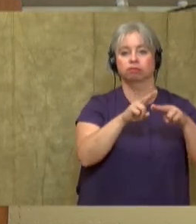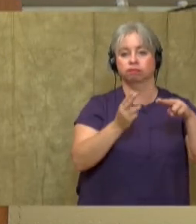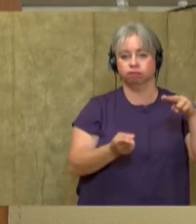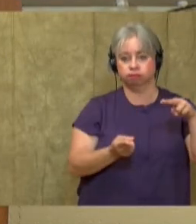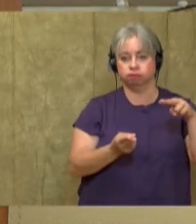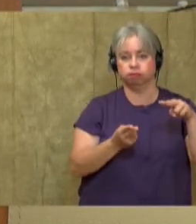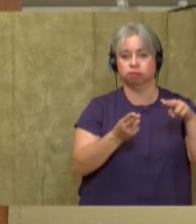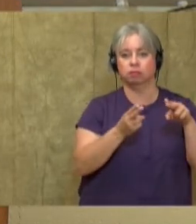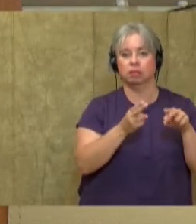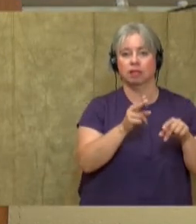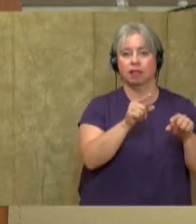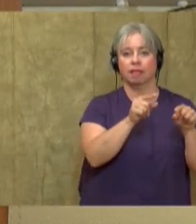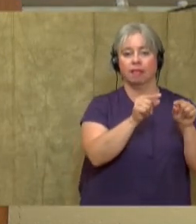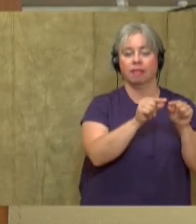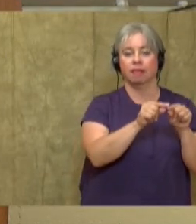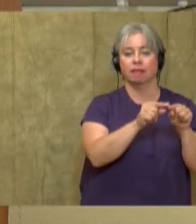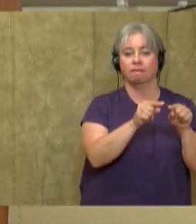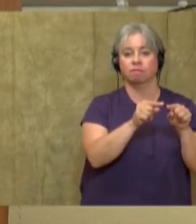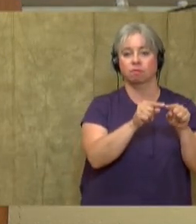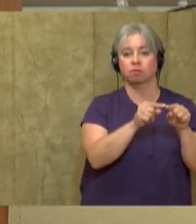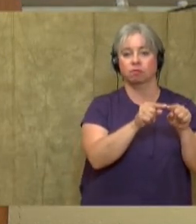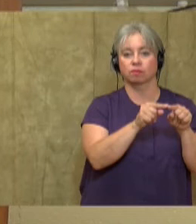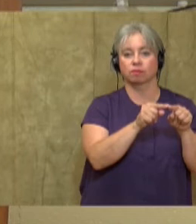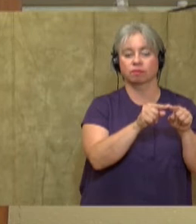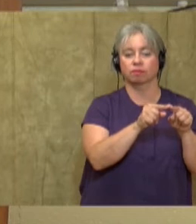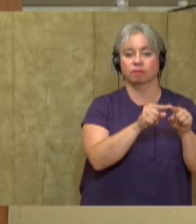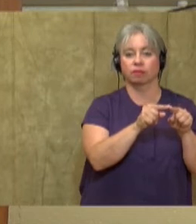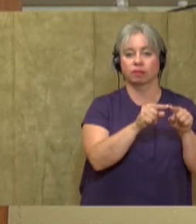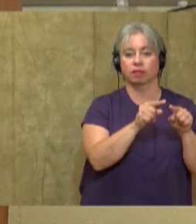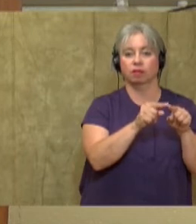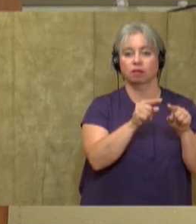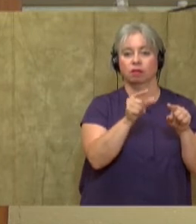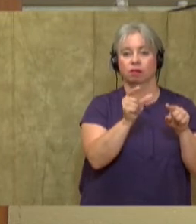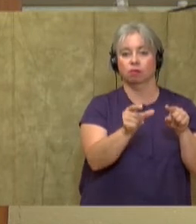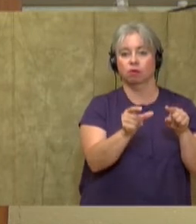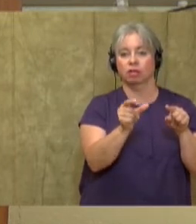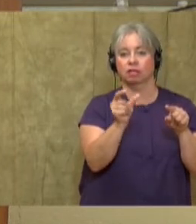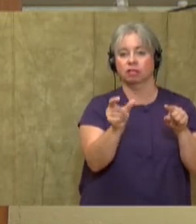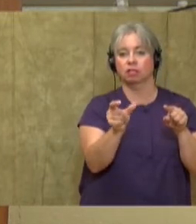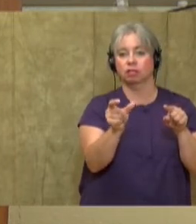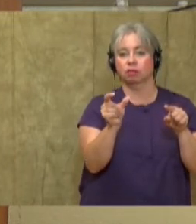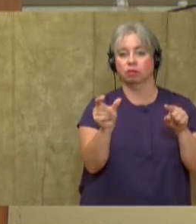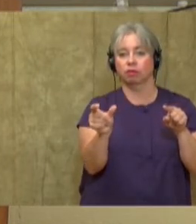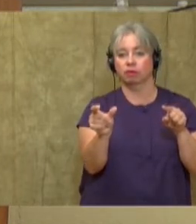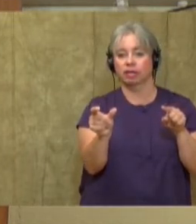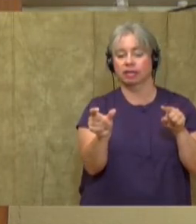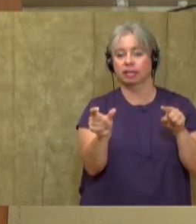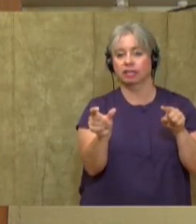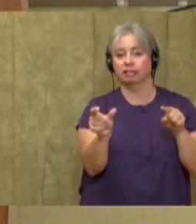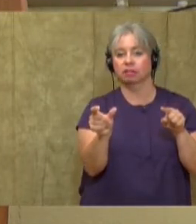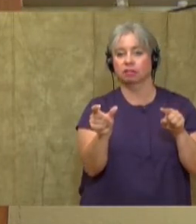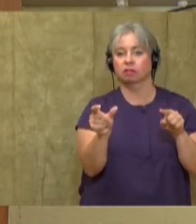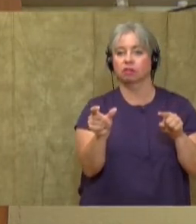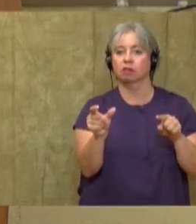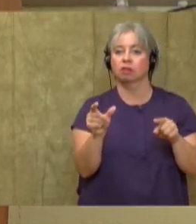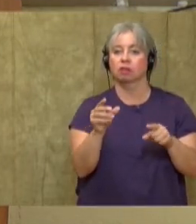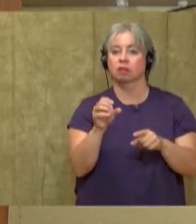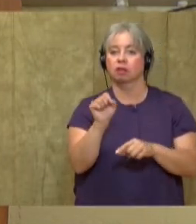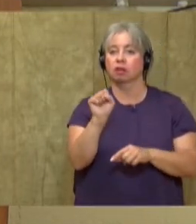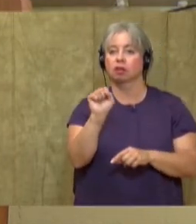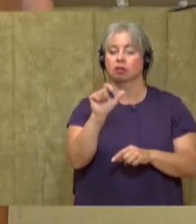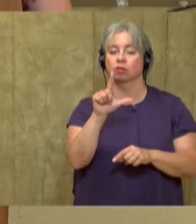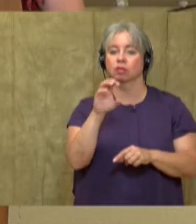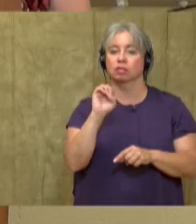and over, remember we did this with Pythagorean theorem, 1, 2, 3. So our change, our slope would